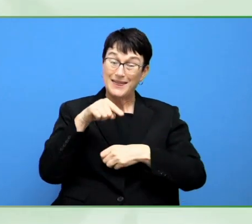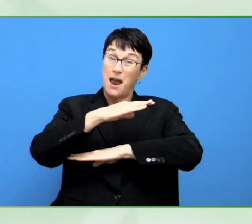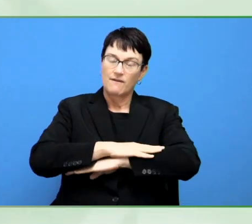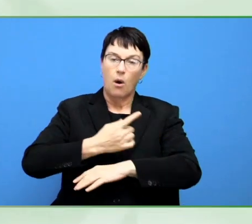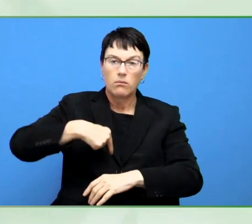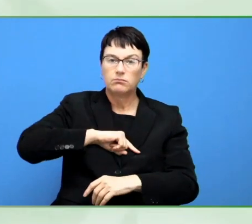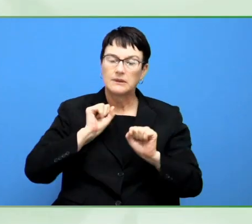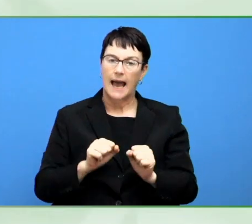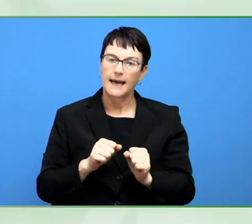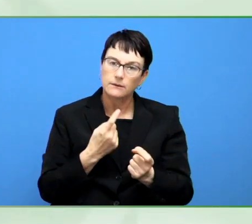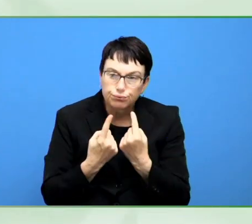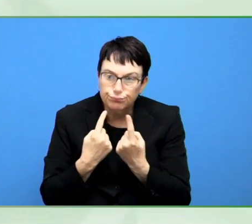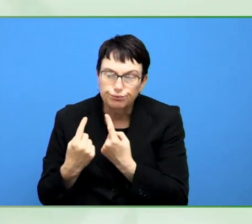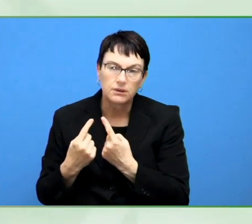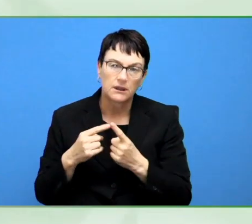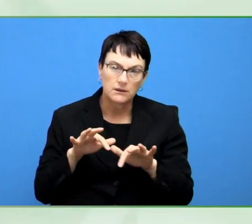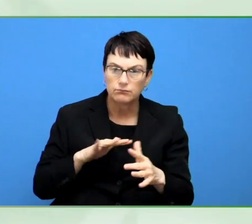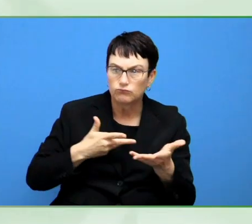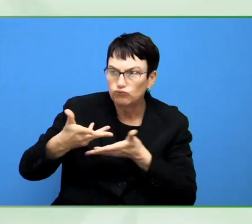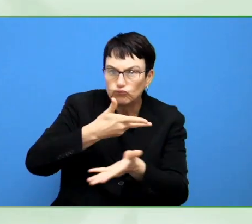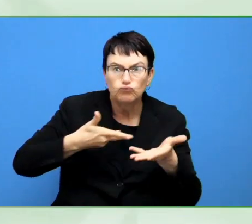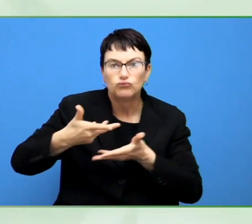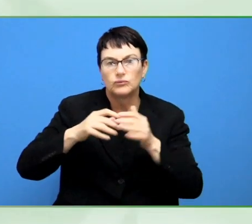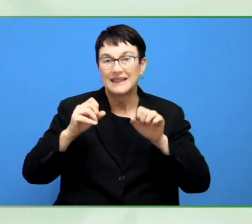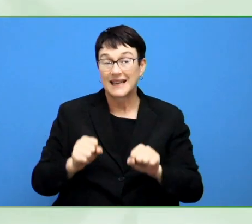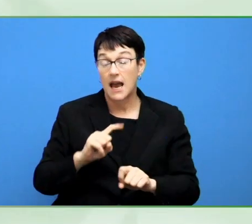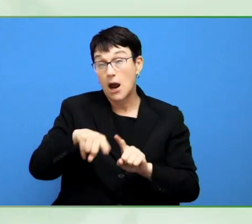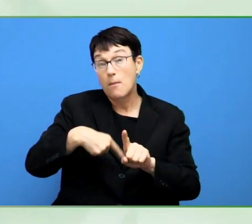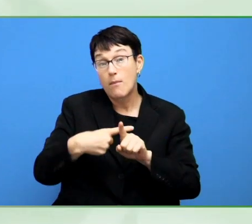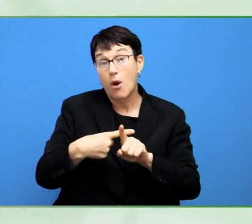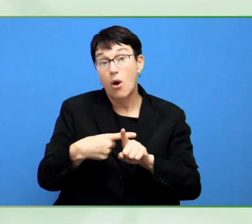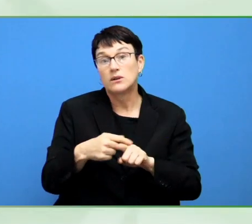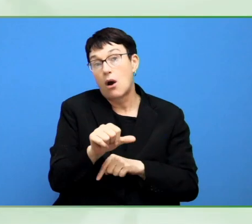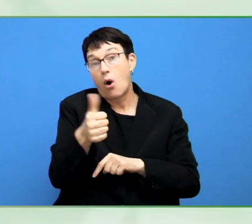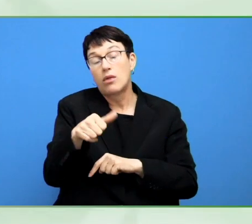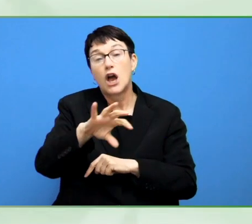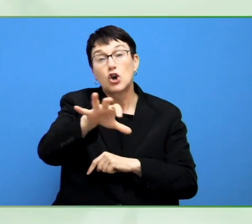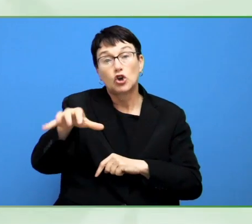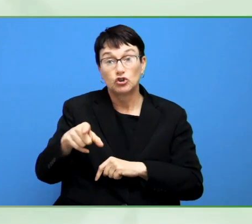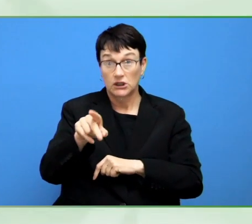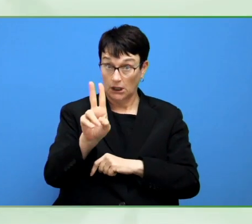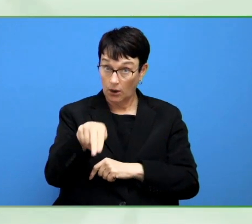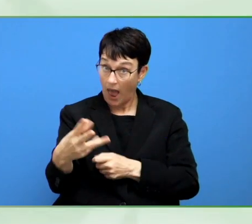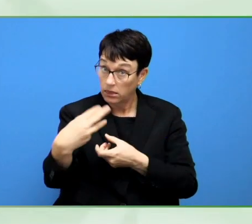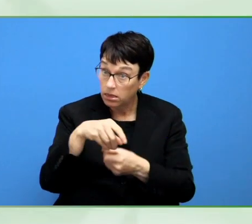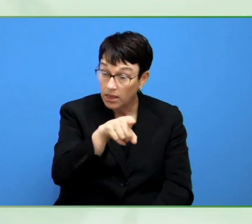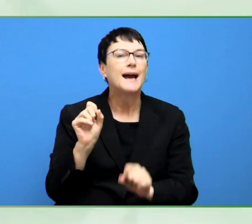influence the member states, which is, part of the United Nations, so that they can adopt the policy of